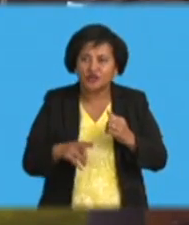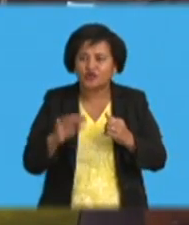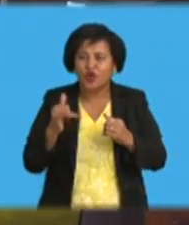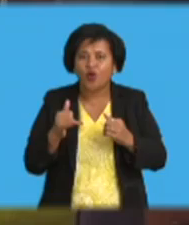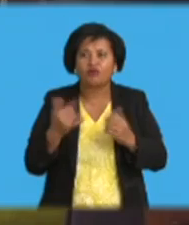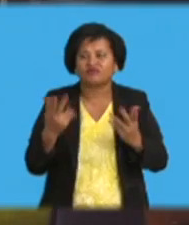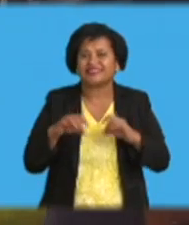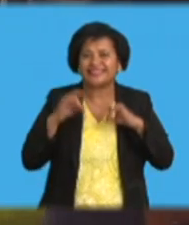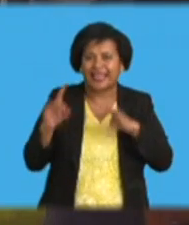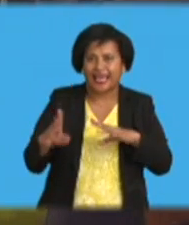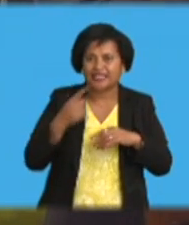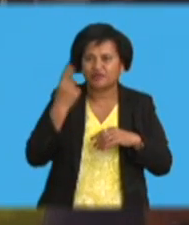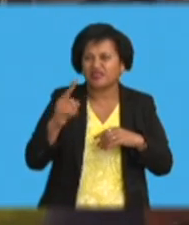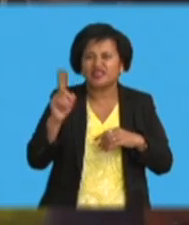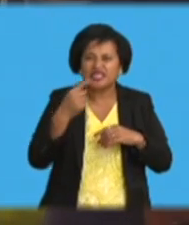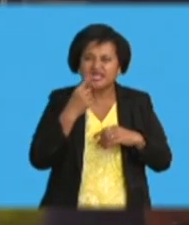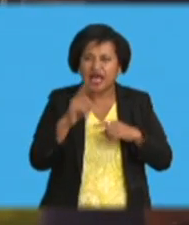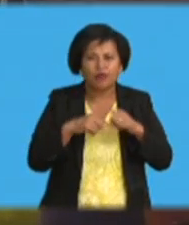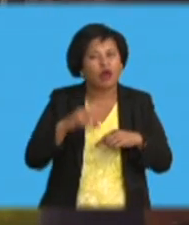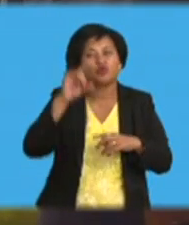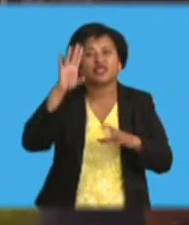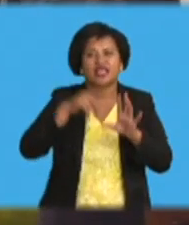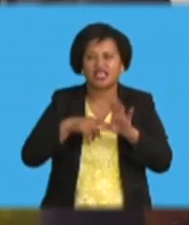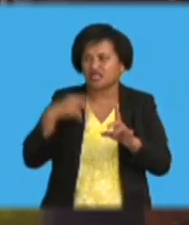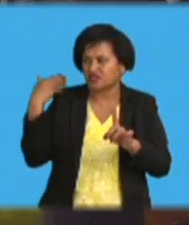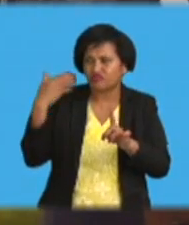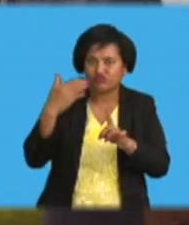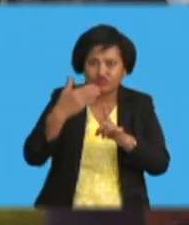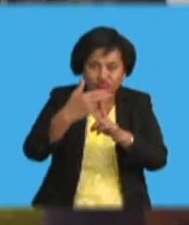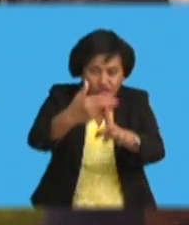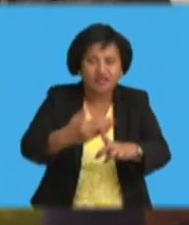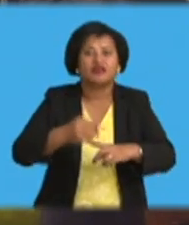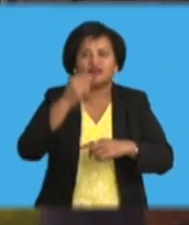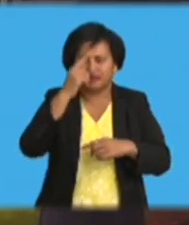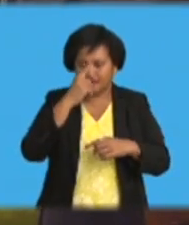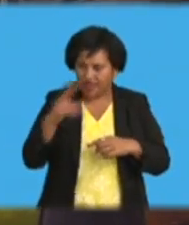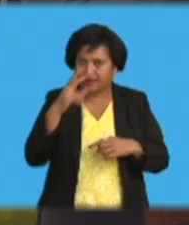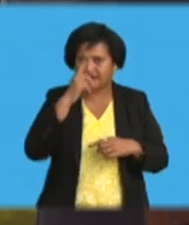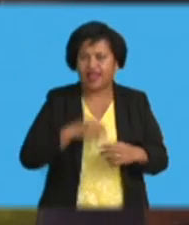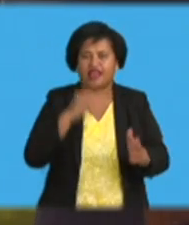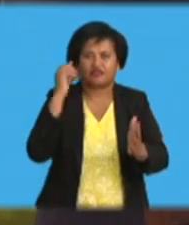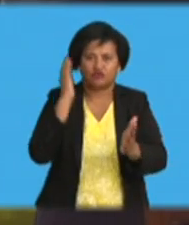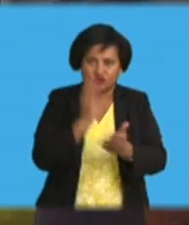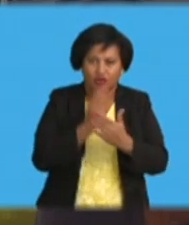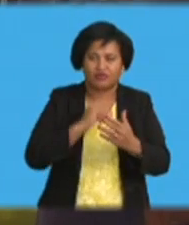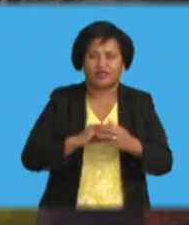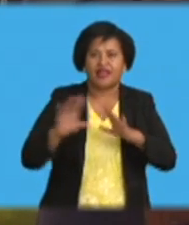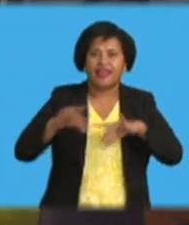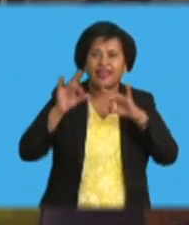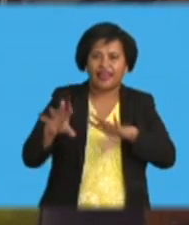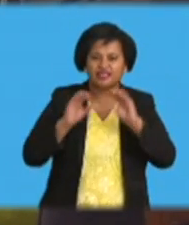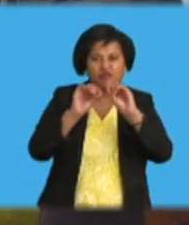to a decade to develop computer programs that can automatically stop the spread of hate speech and false information. And